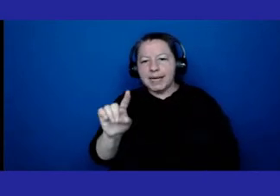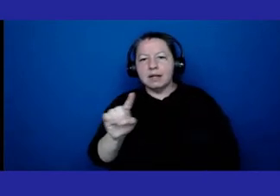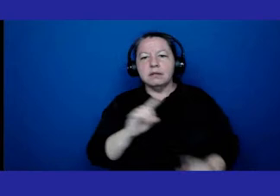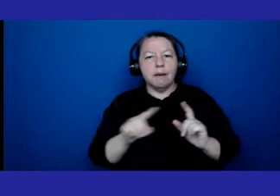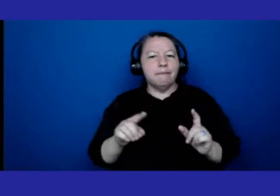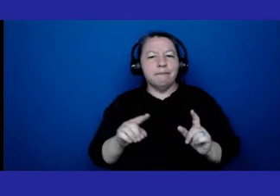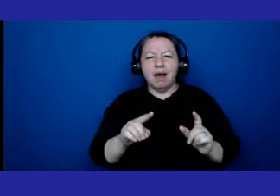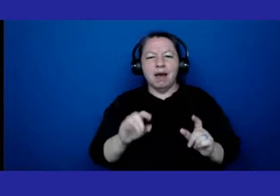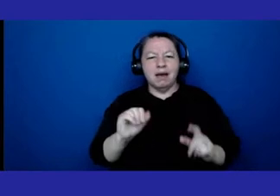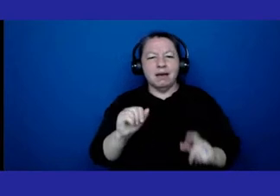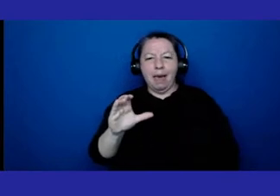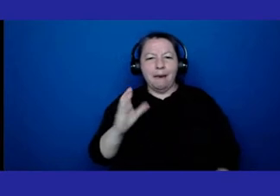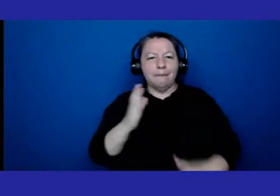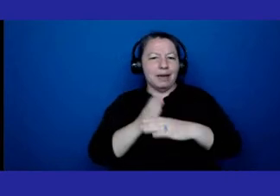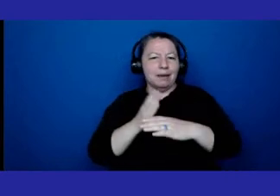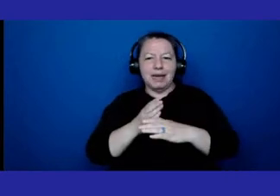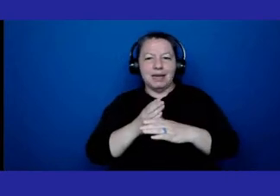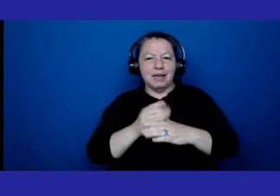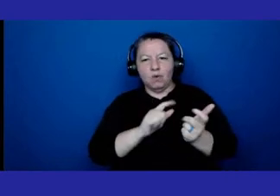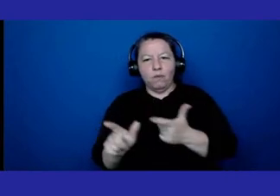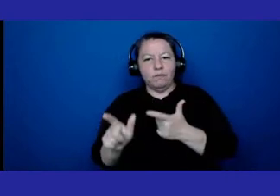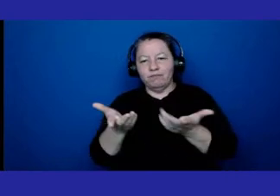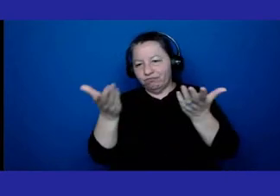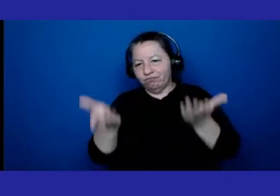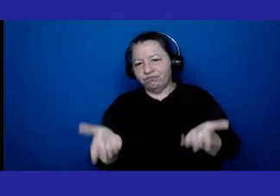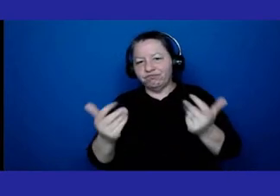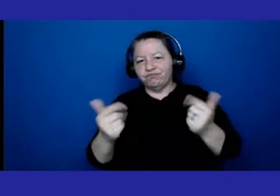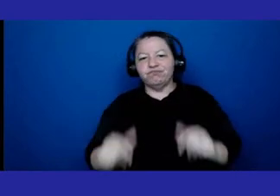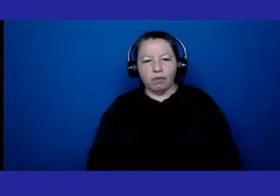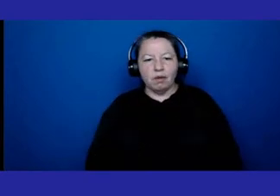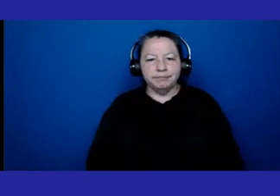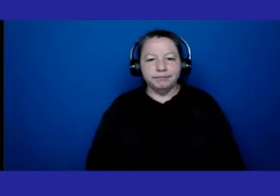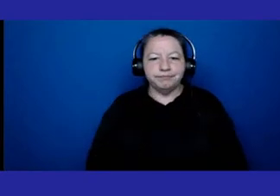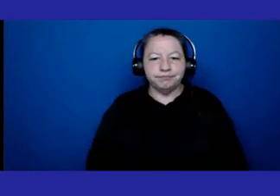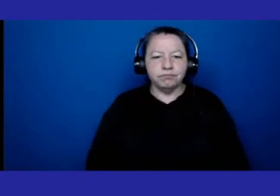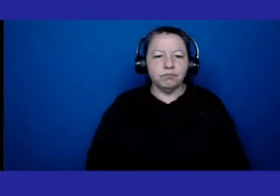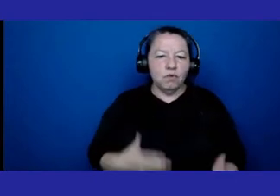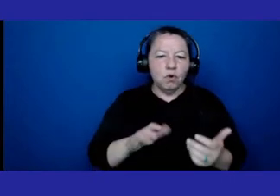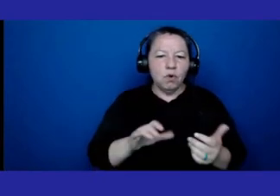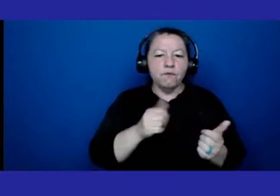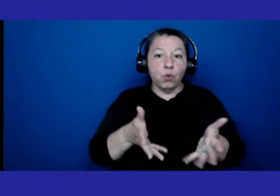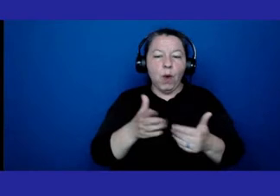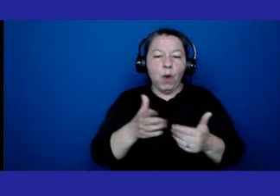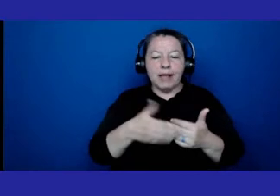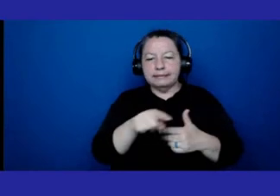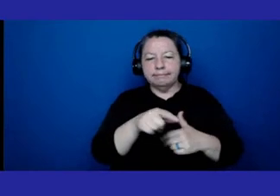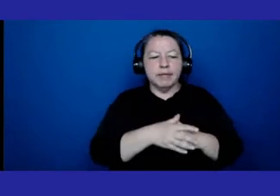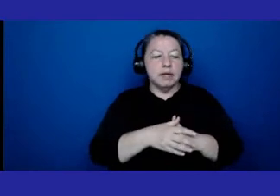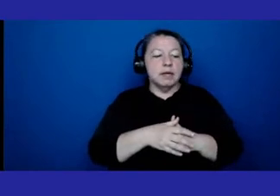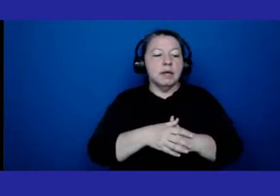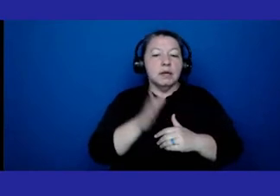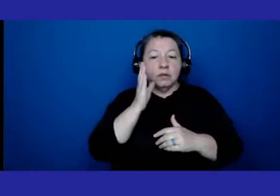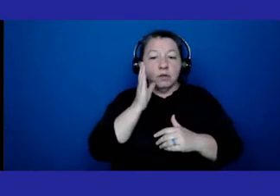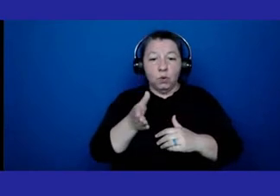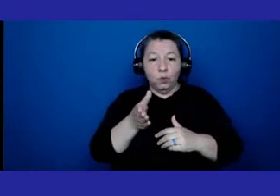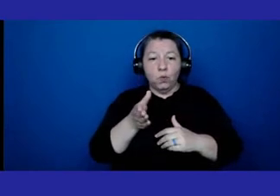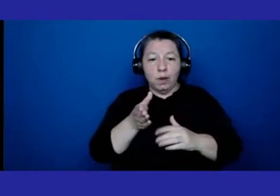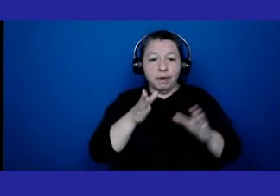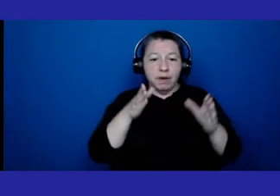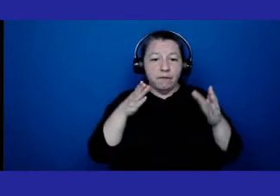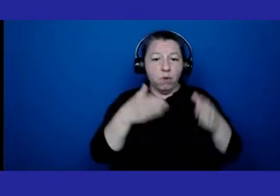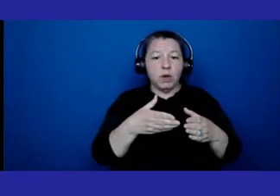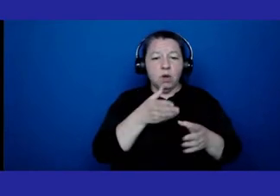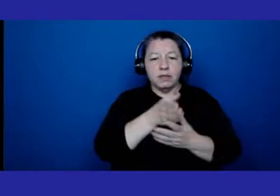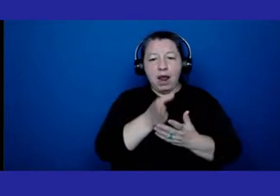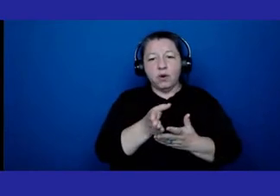we're Epic median across the board on the others. And what we're going to be pivoting to is just those the areas where we do have definite